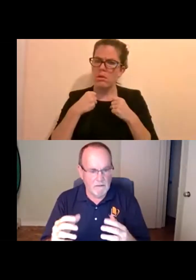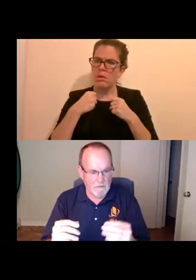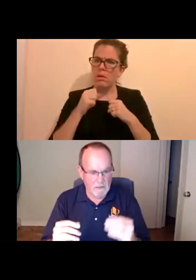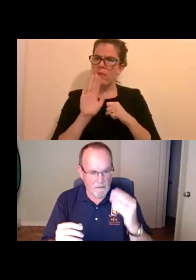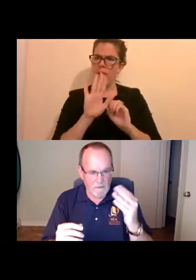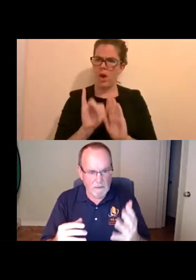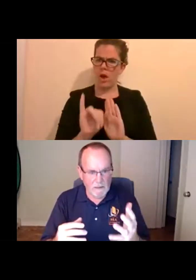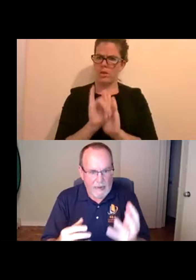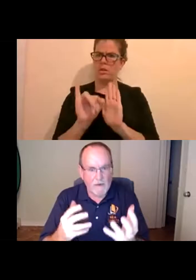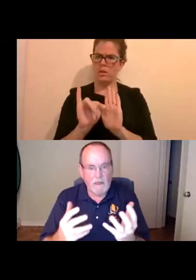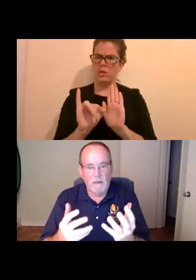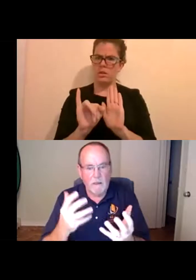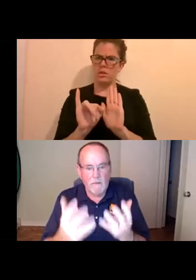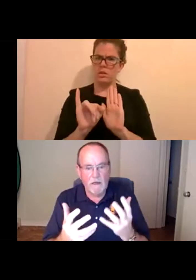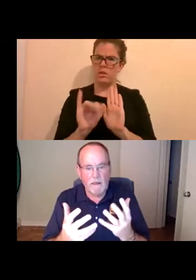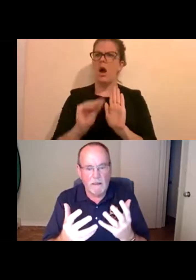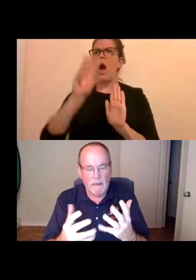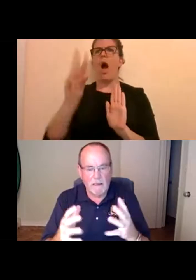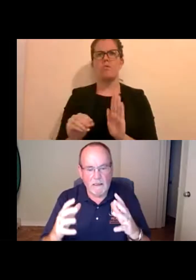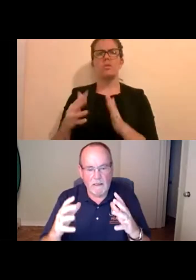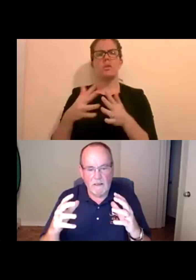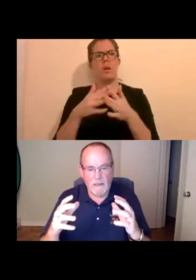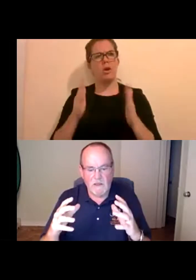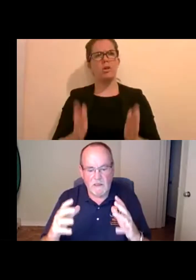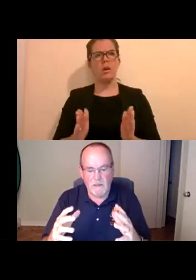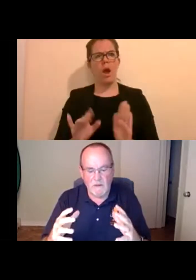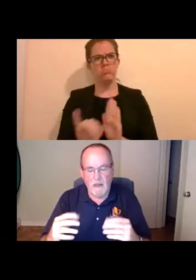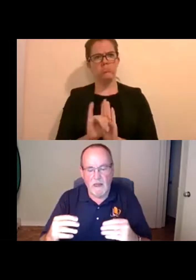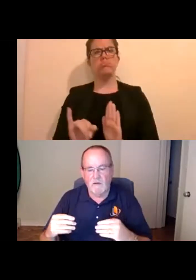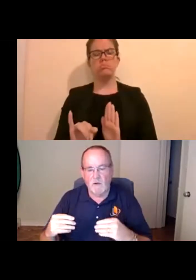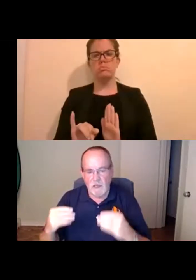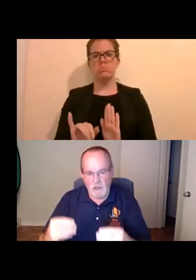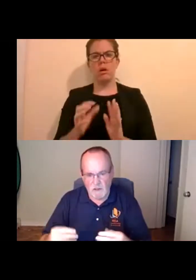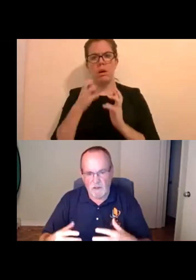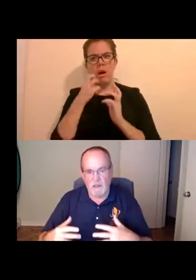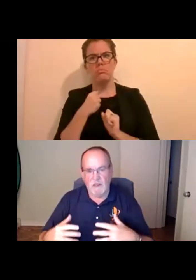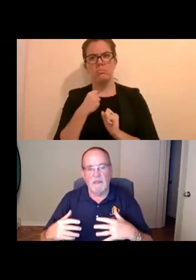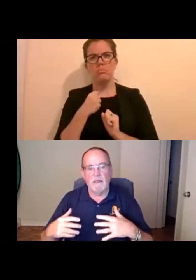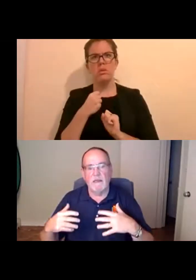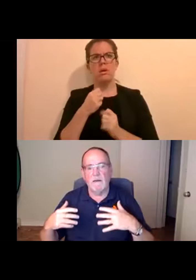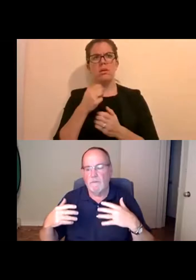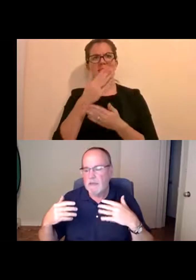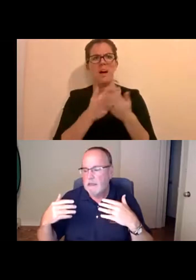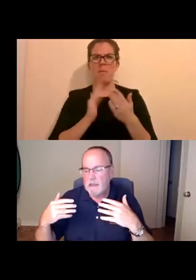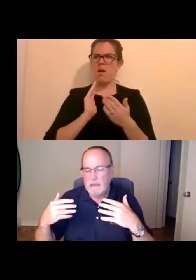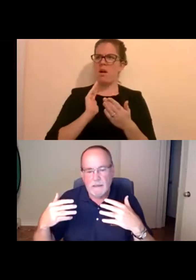identity and African American and a sense of traditions and